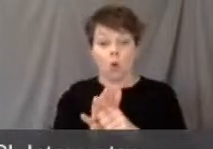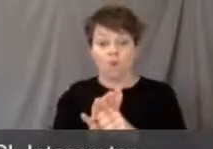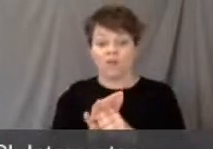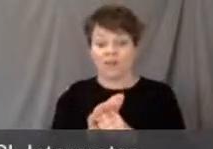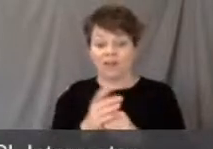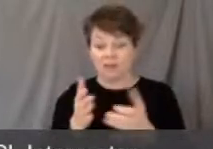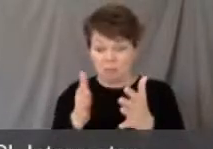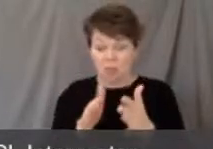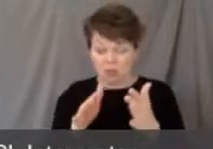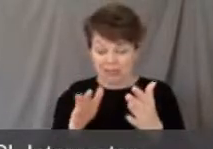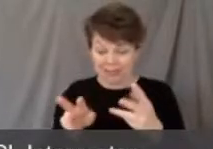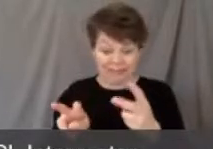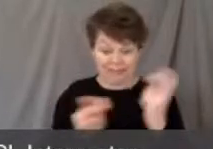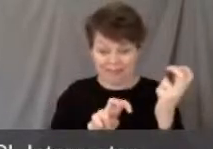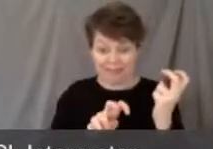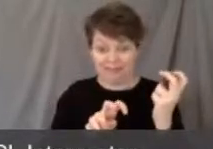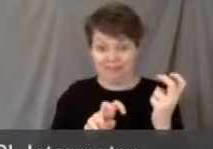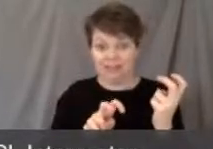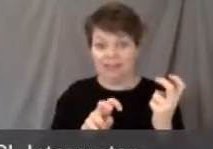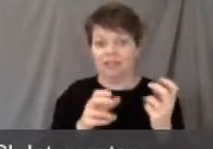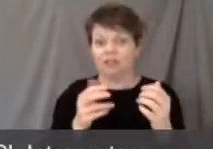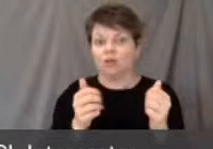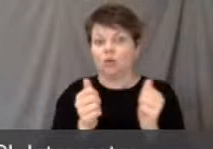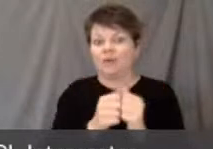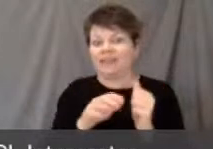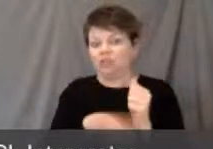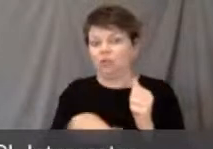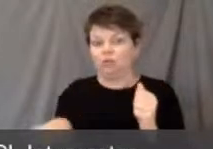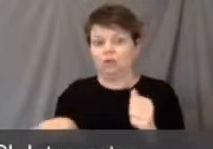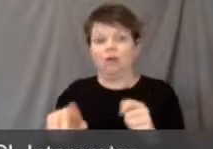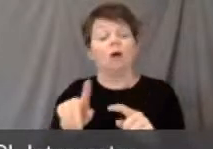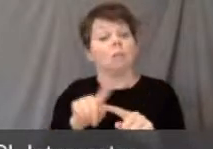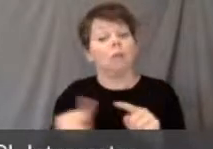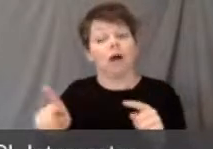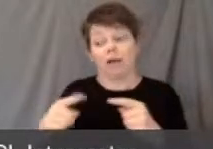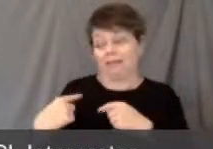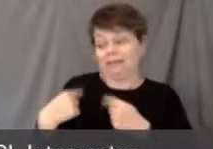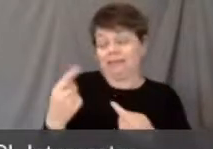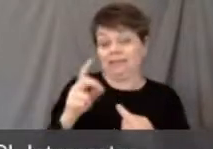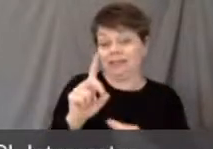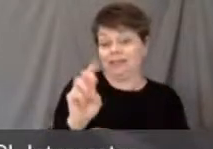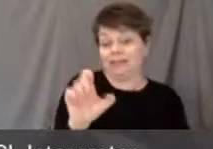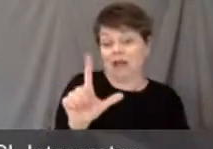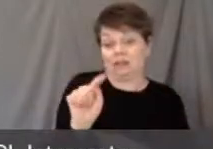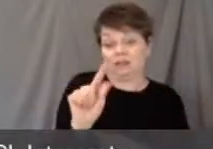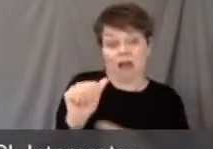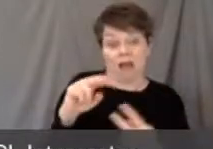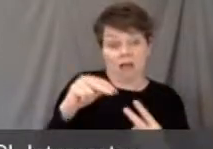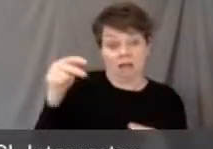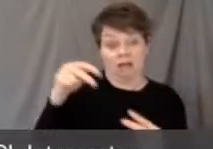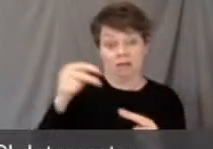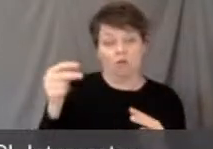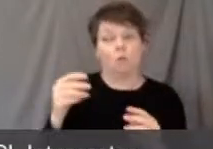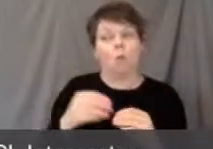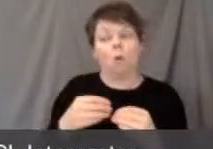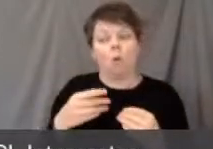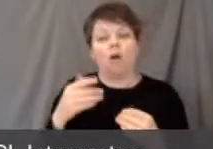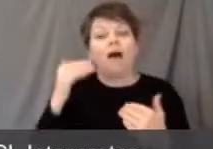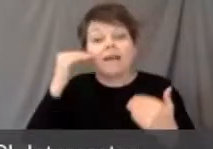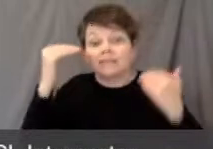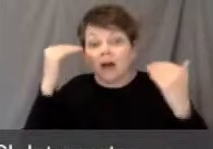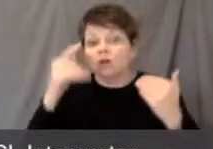in the children population, although we have seen in this latest Delta variant more younger adults ending